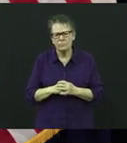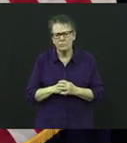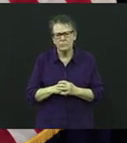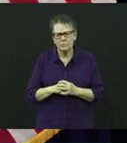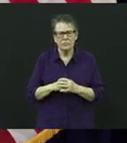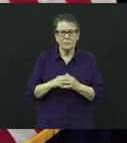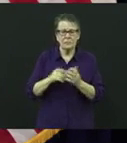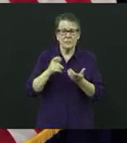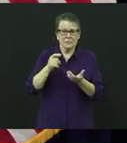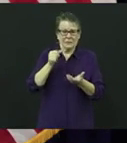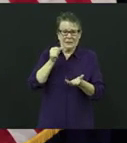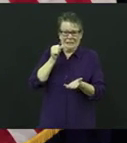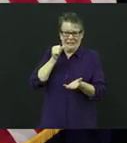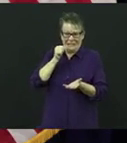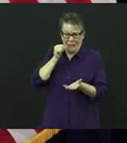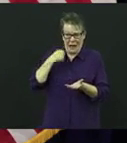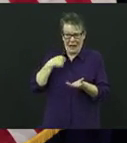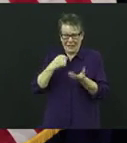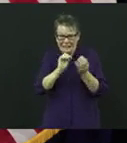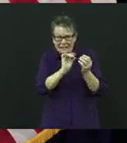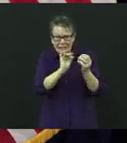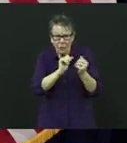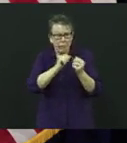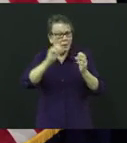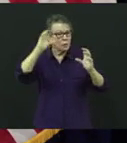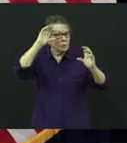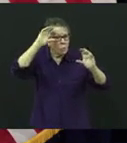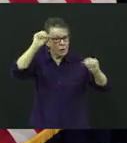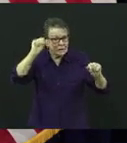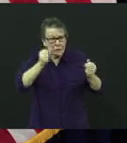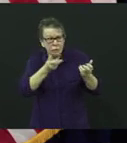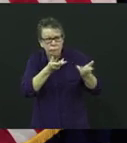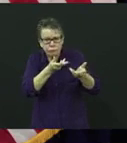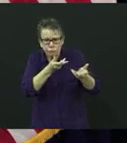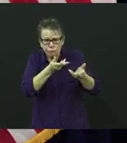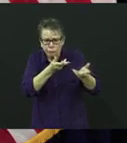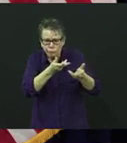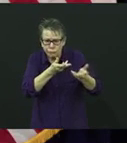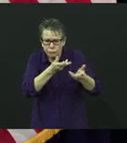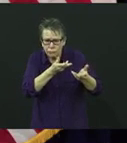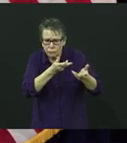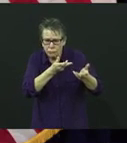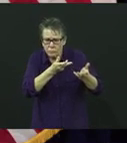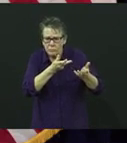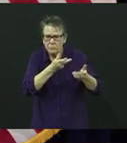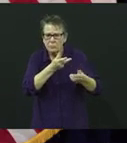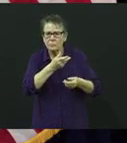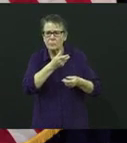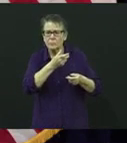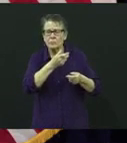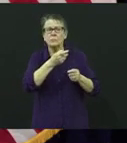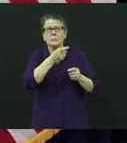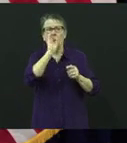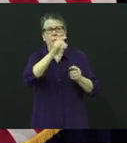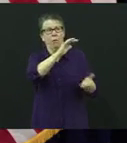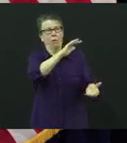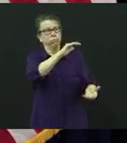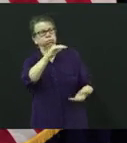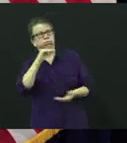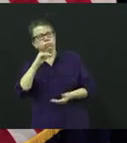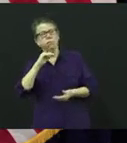will soon receive a second shipment of sorely needed personal protective equipment, or PPE, from the national